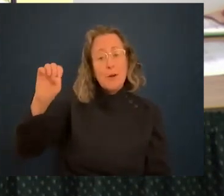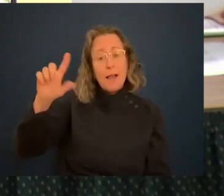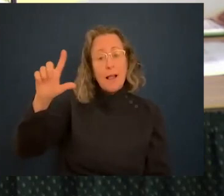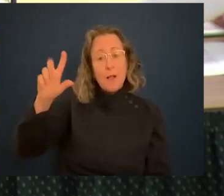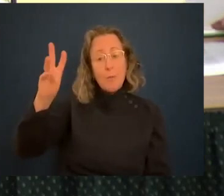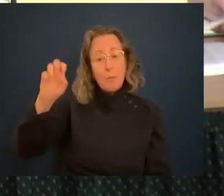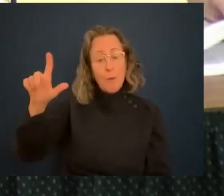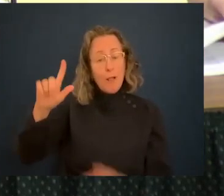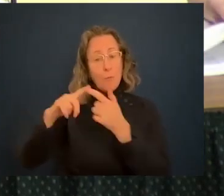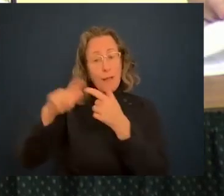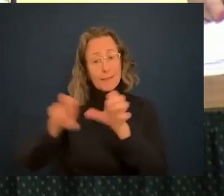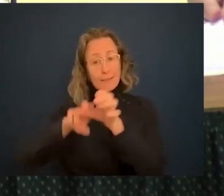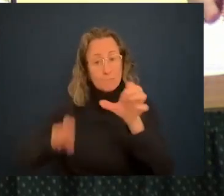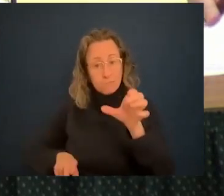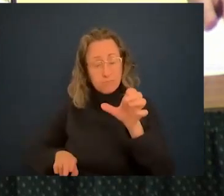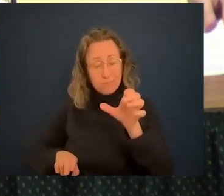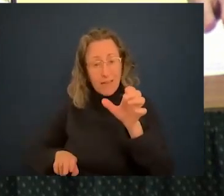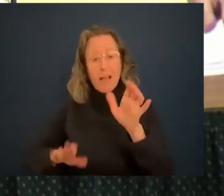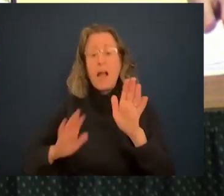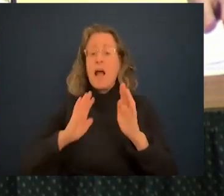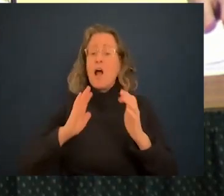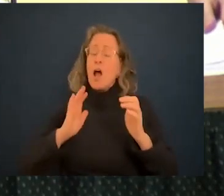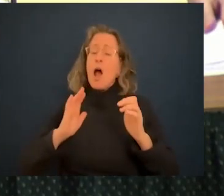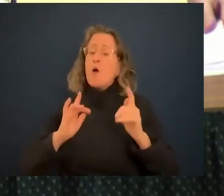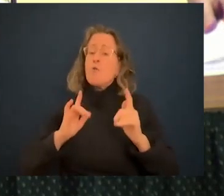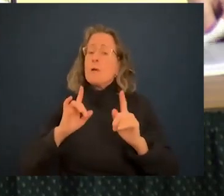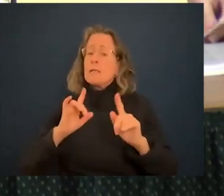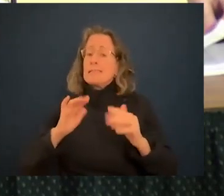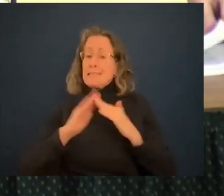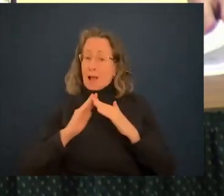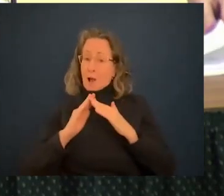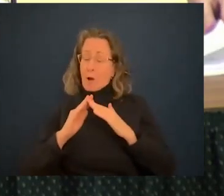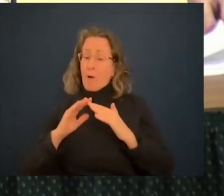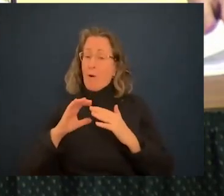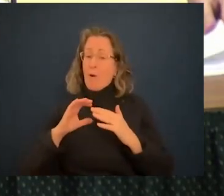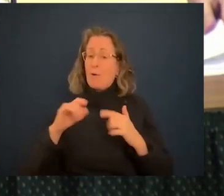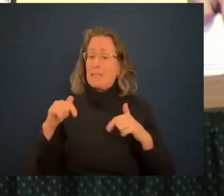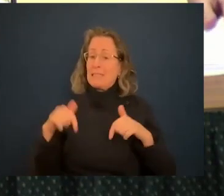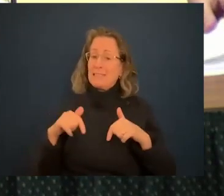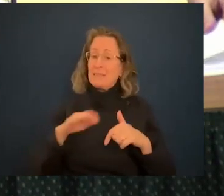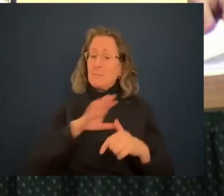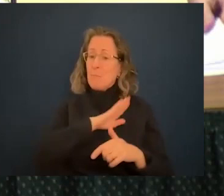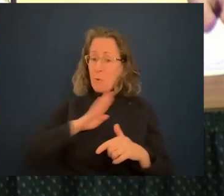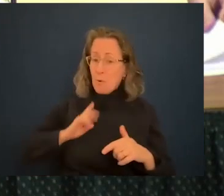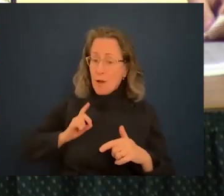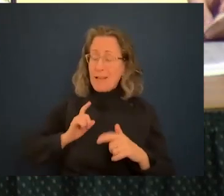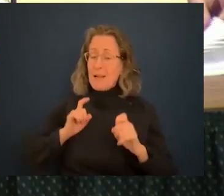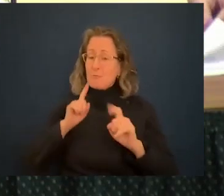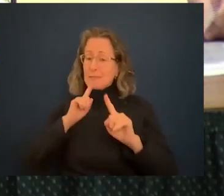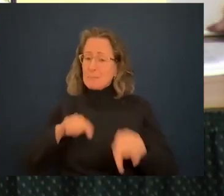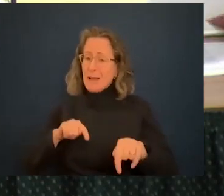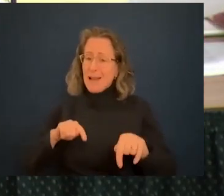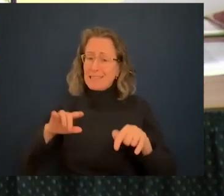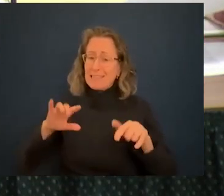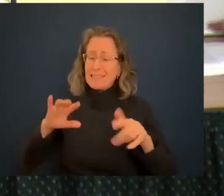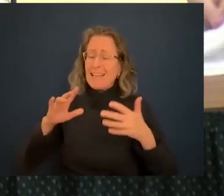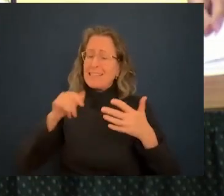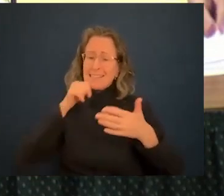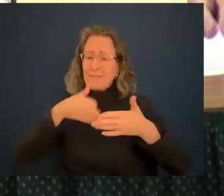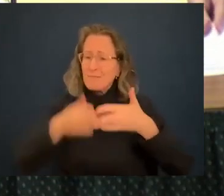think one of the first steps I think there are two that we owe ourselves as a select